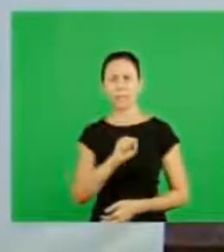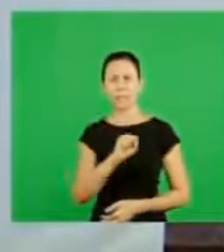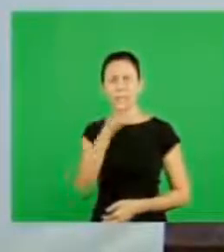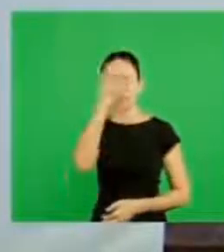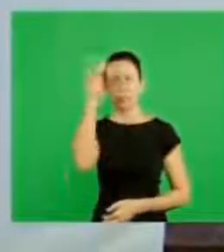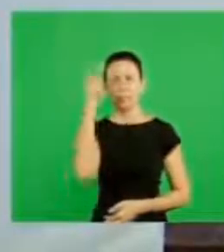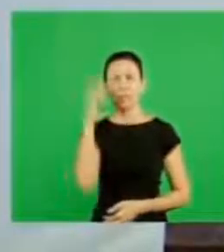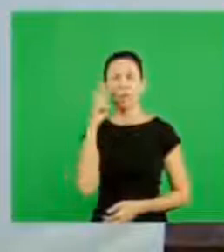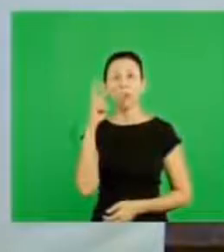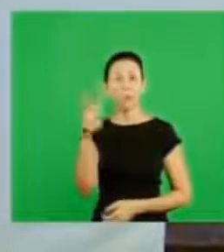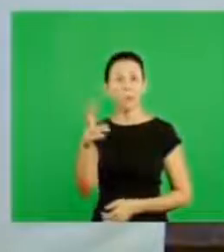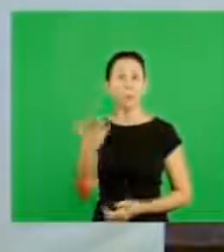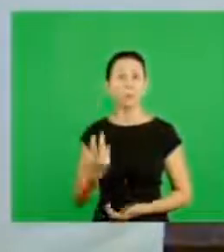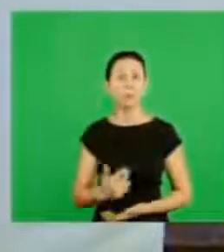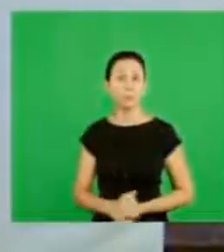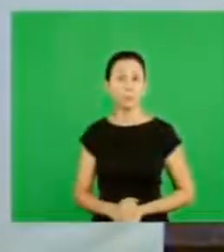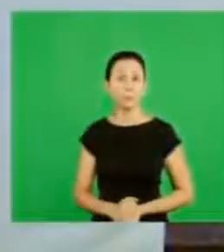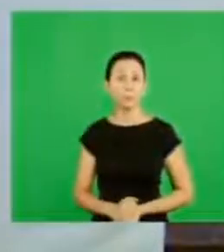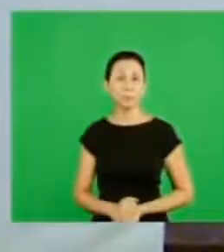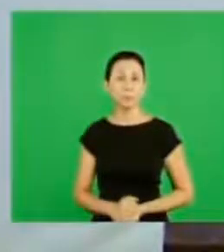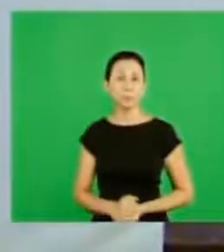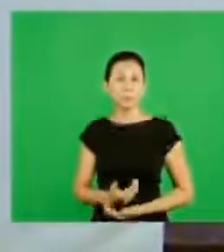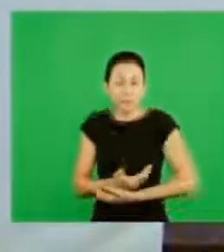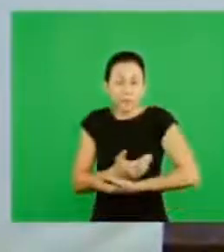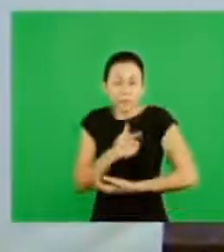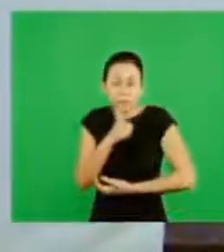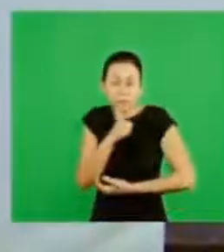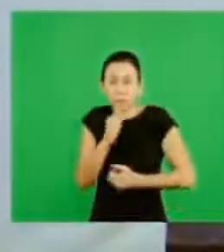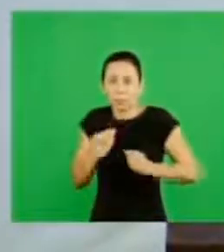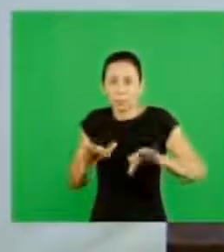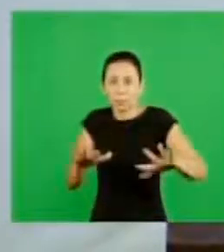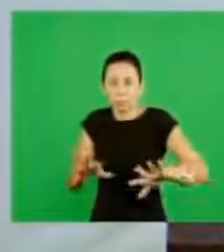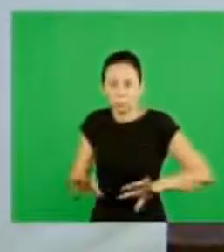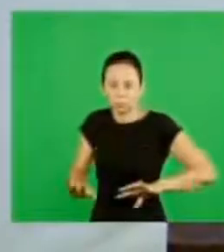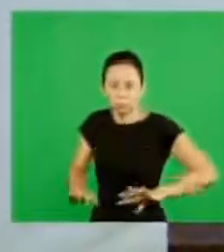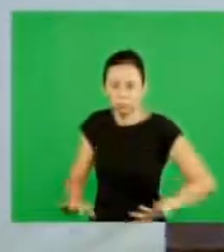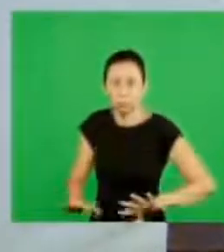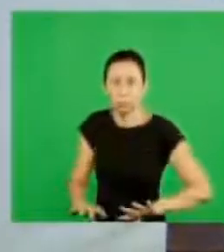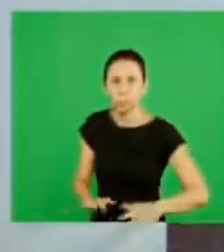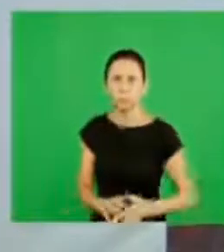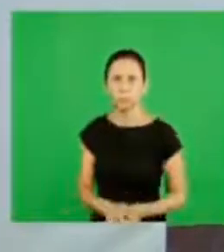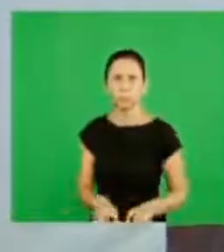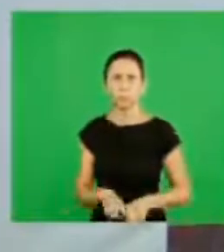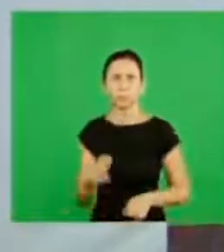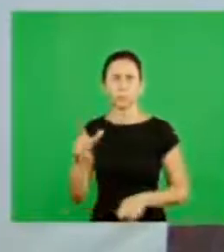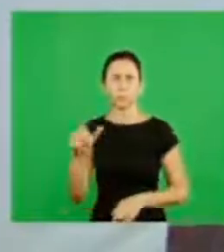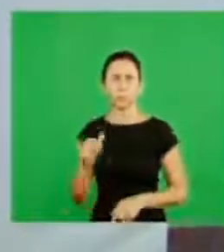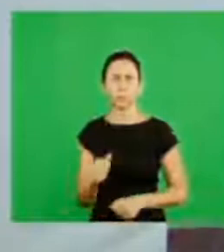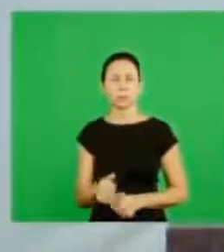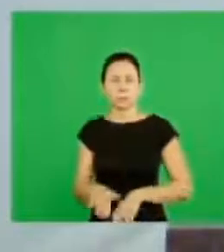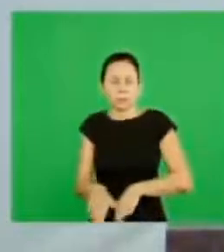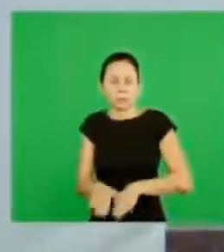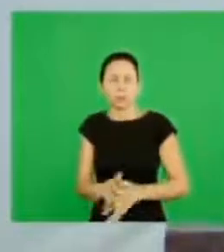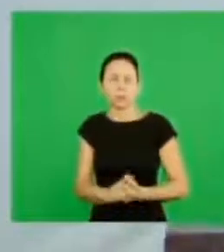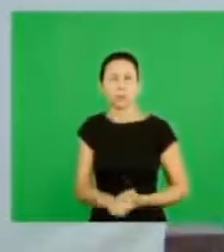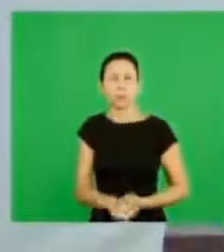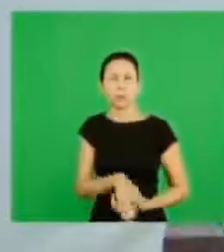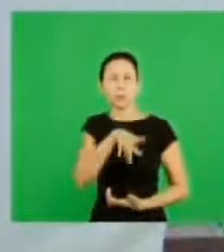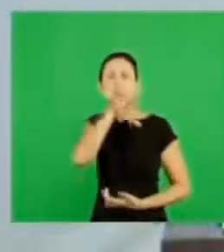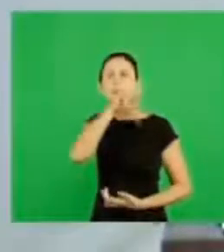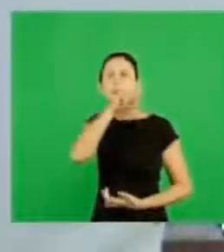there in Syria. Everyone had. The sea spitting out a child, a dead